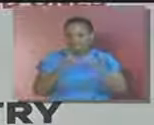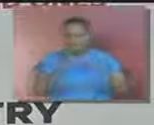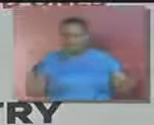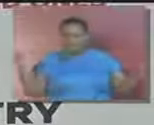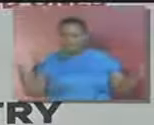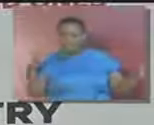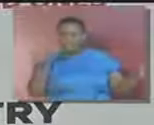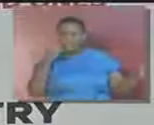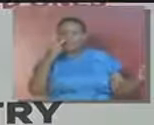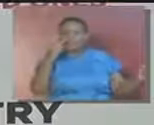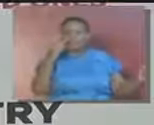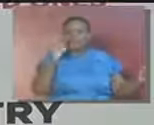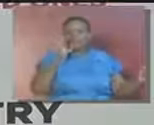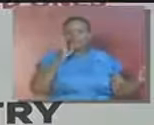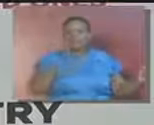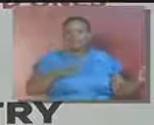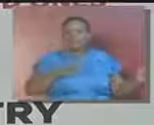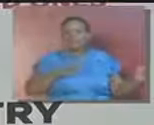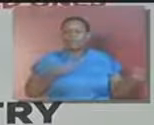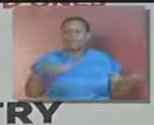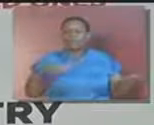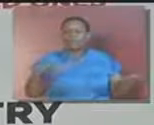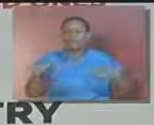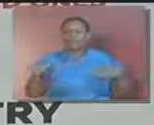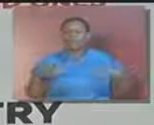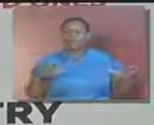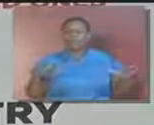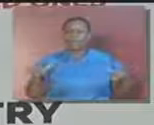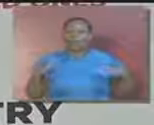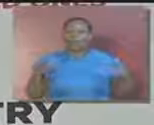Stores with their masks down by their chin.